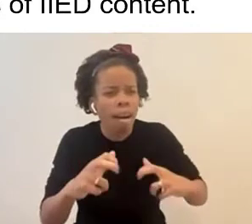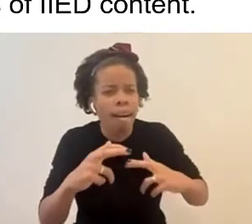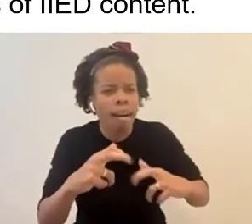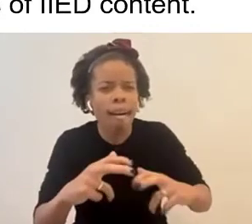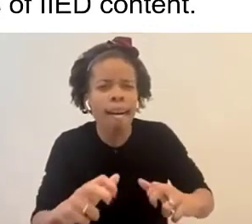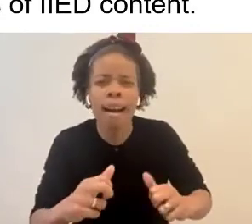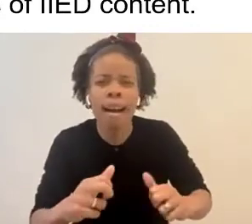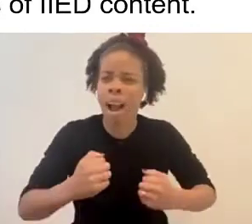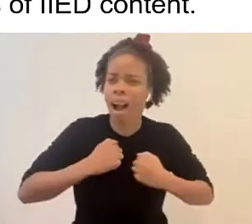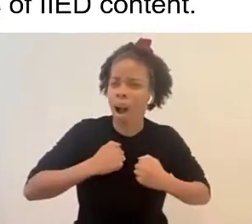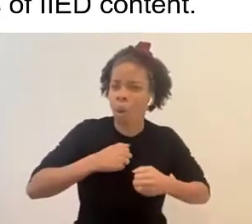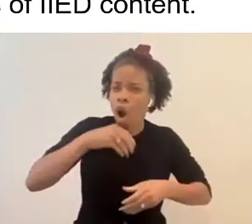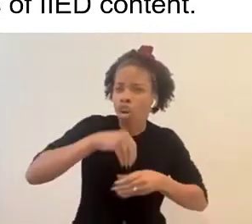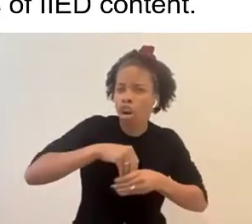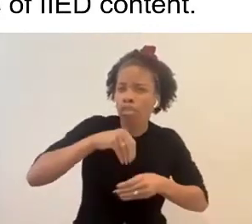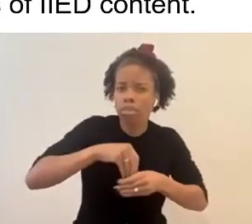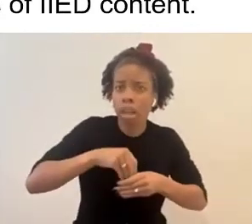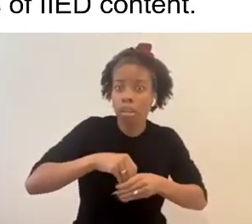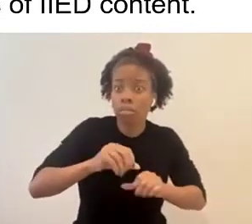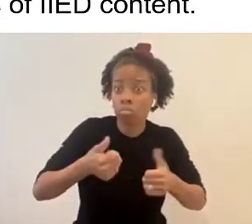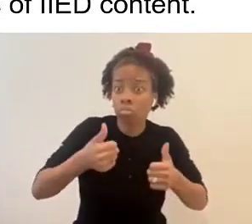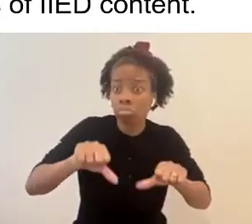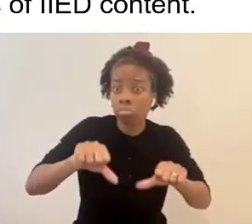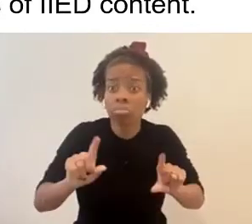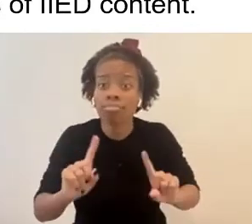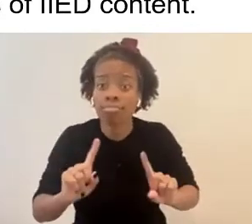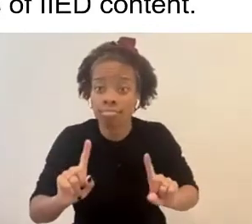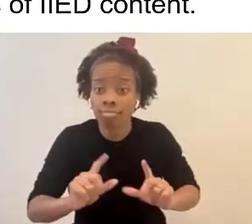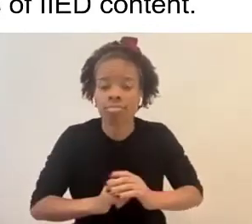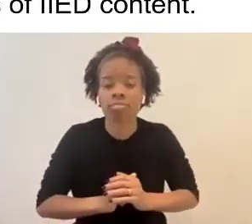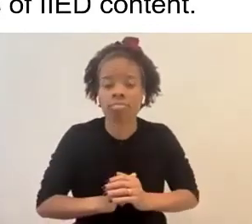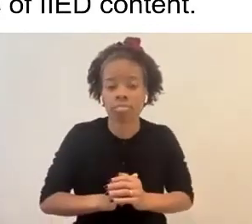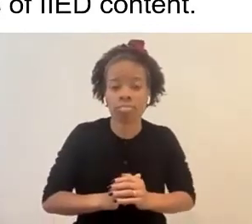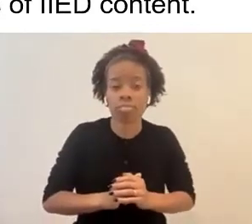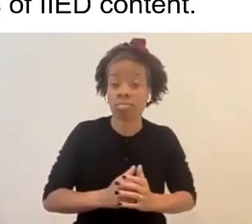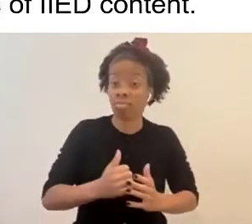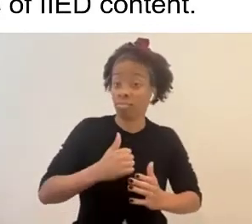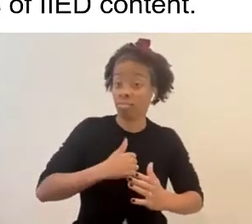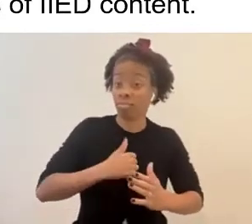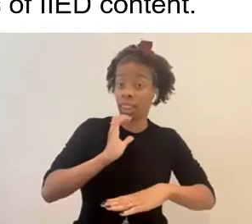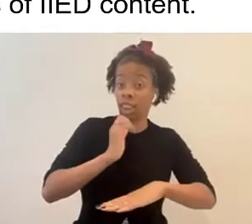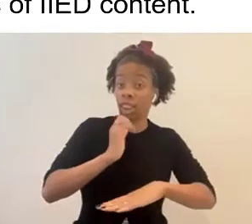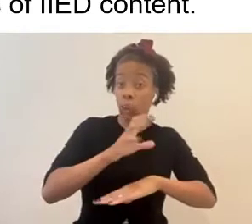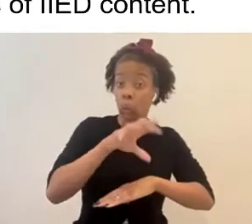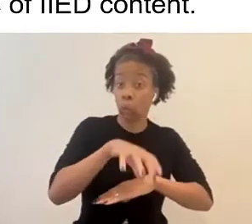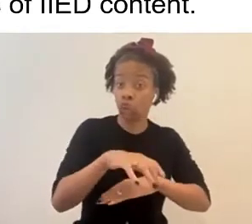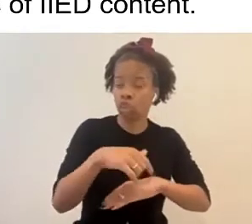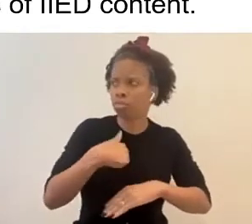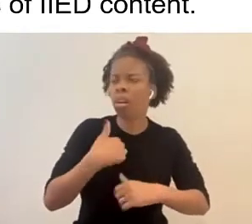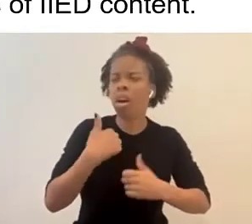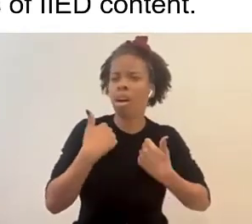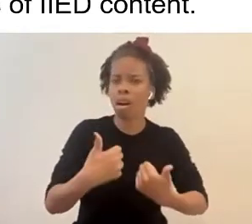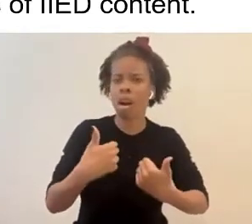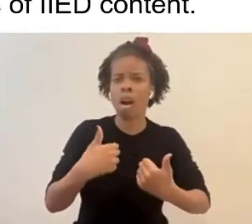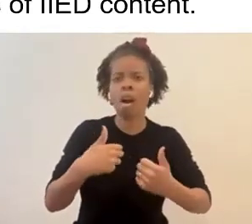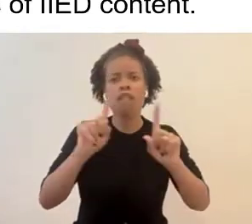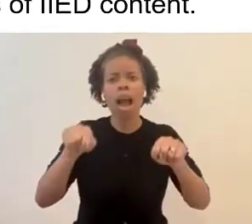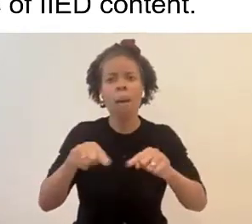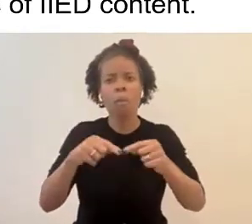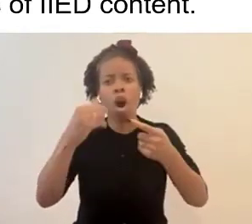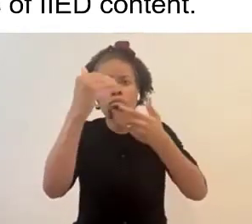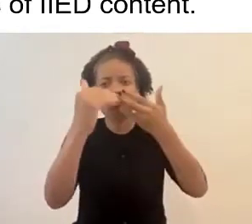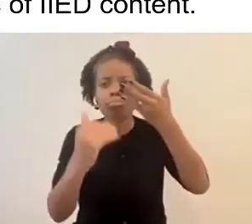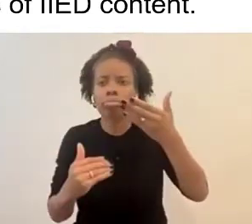our content. And so we worked as an institute to talk about what that framework should include and